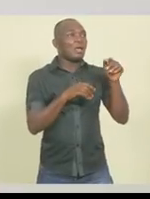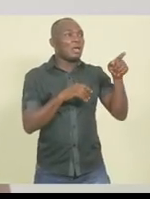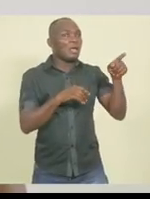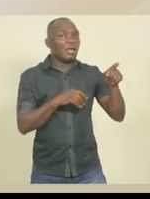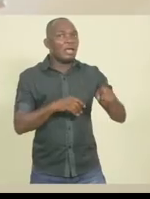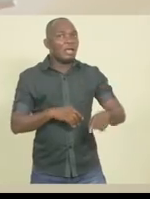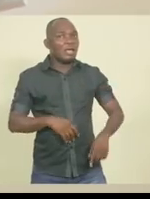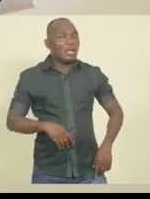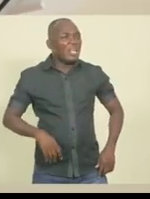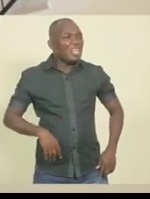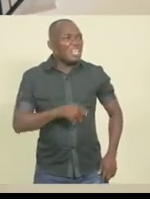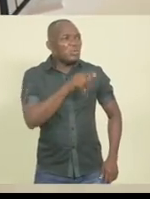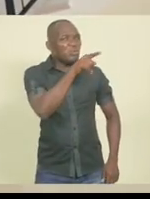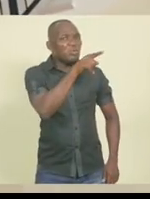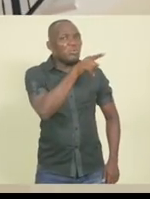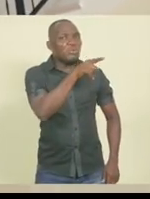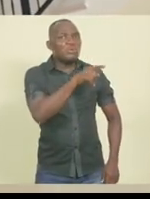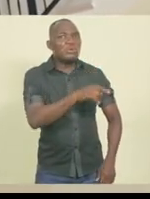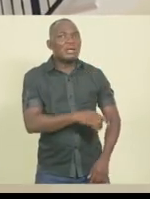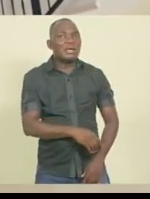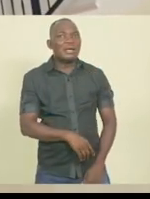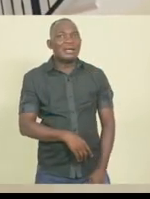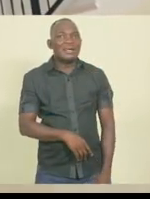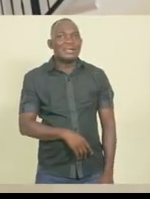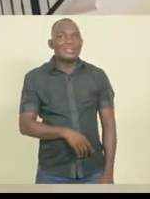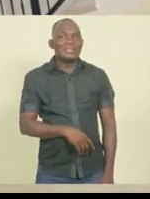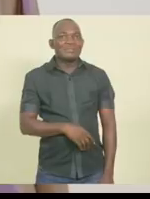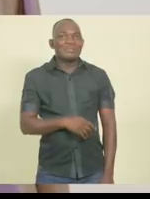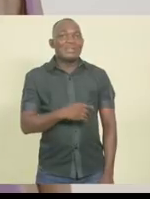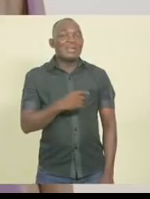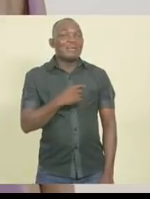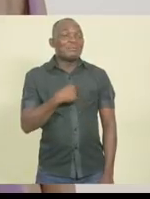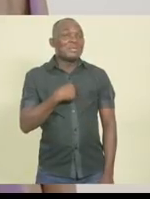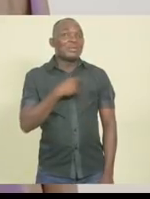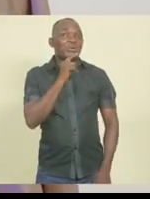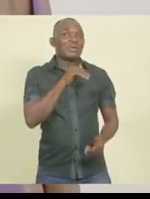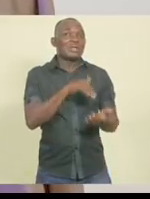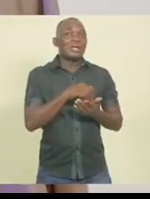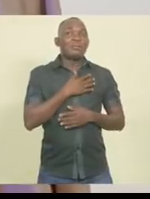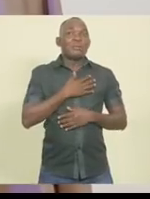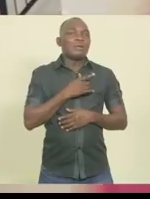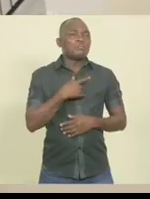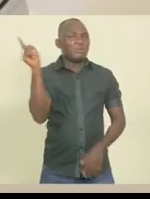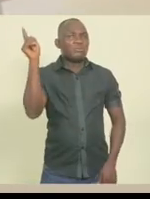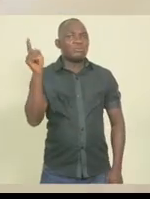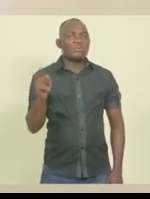Go and sleep in. I don't want to commit murder tonight.